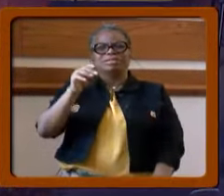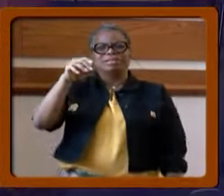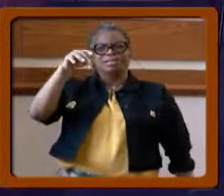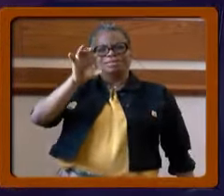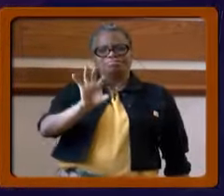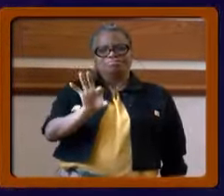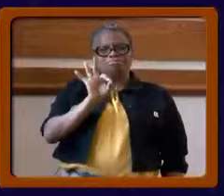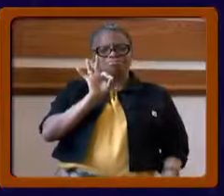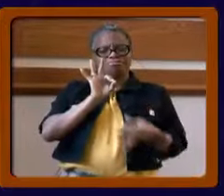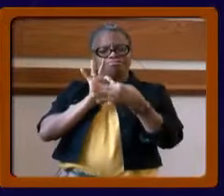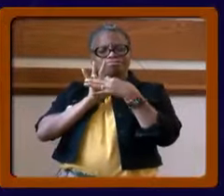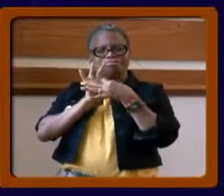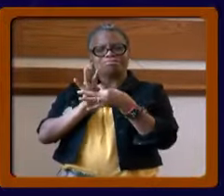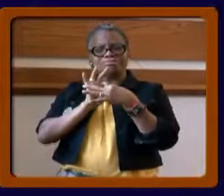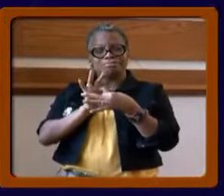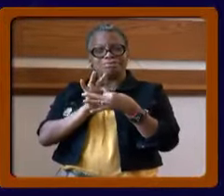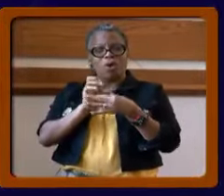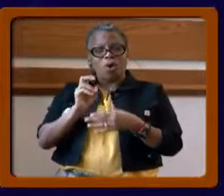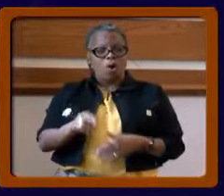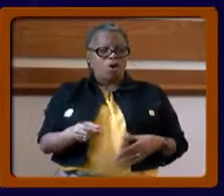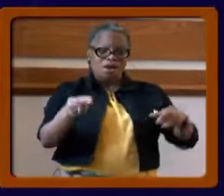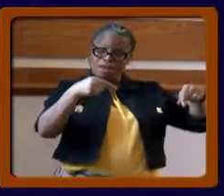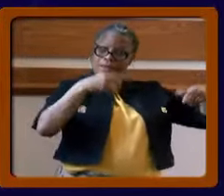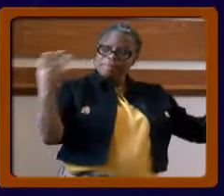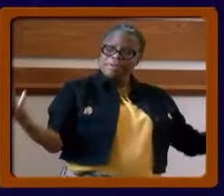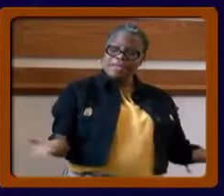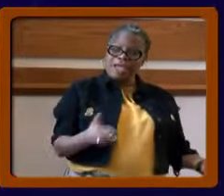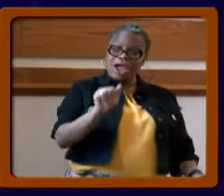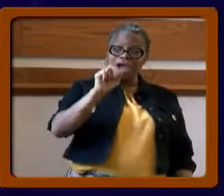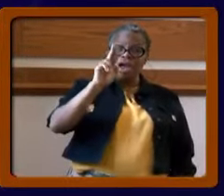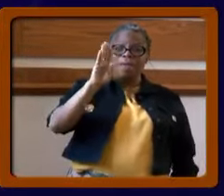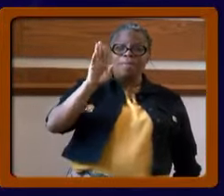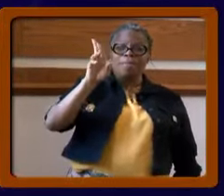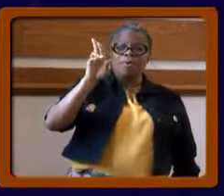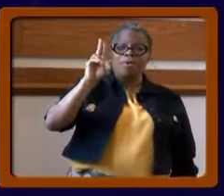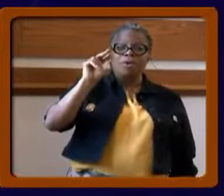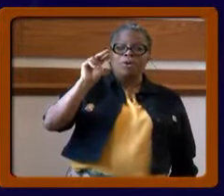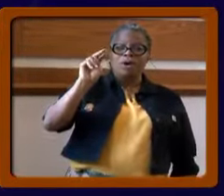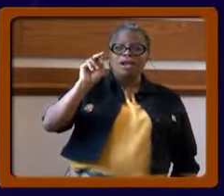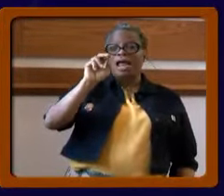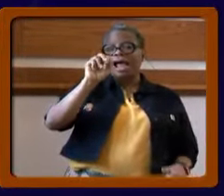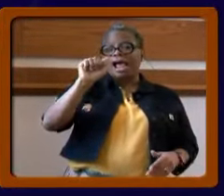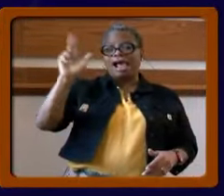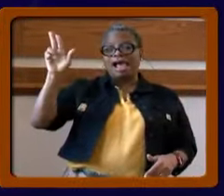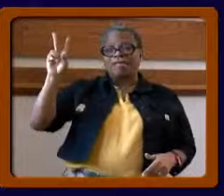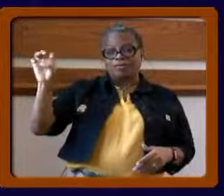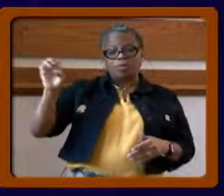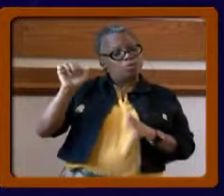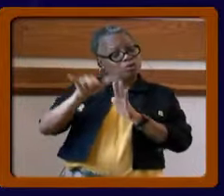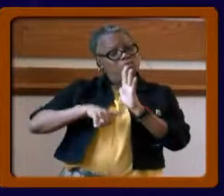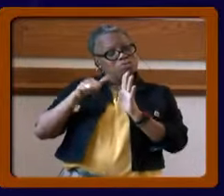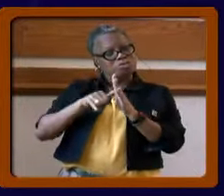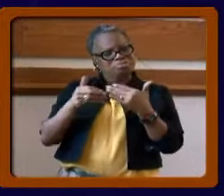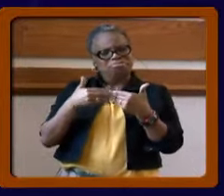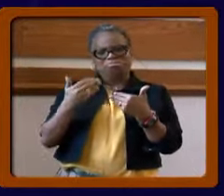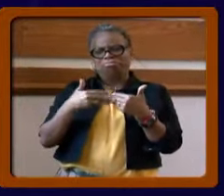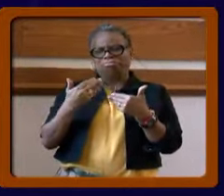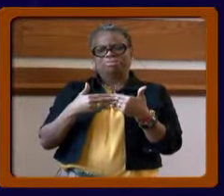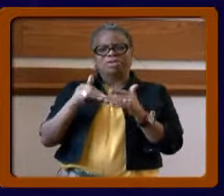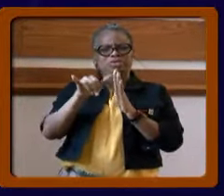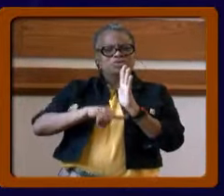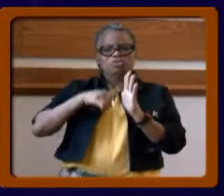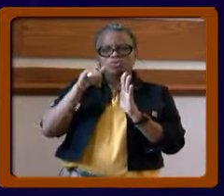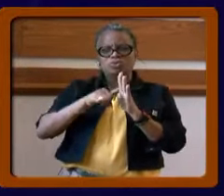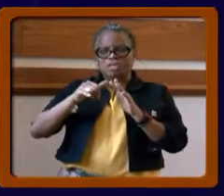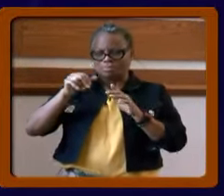by Auburn Avenue, or they can drop by and see us on YouTube right now. That's pretty easy. Go to YouTube